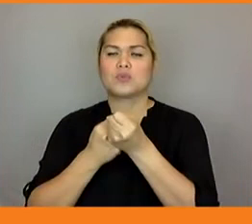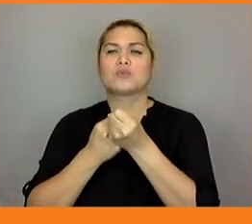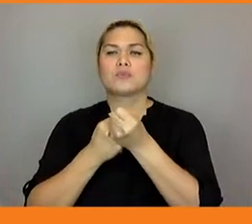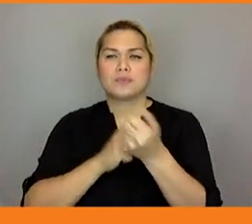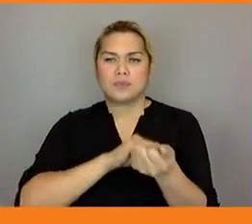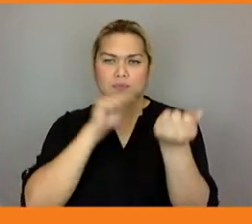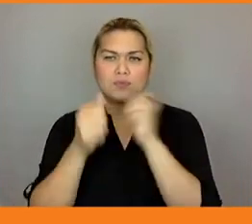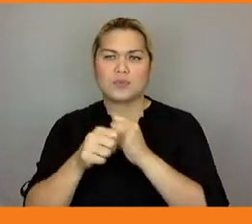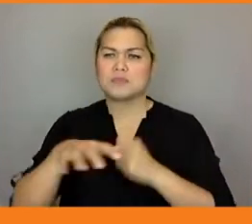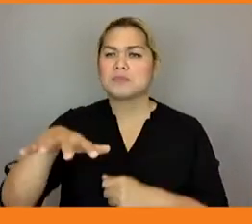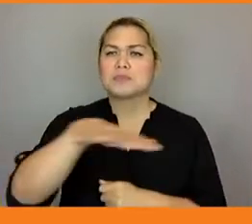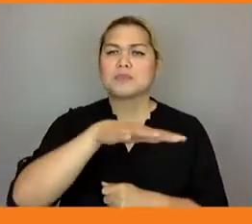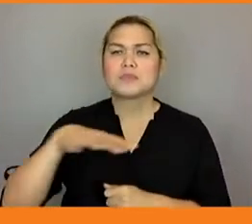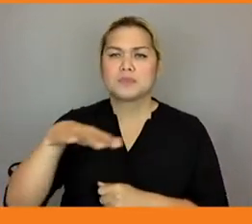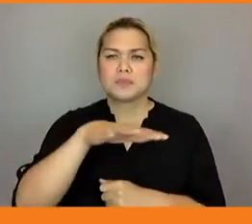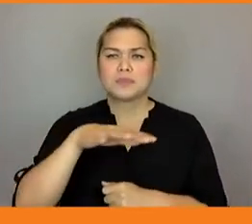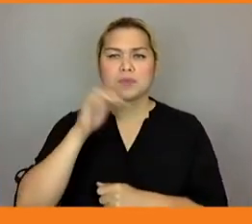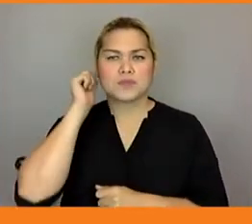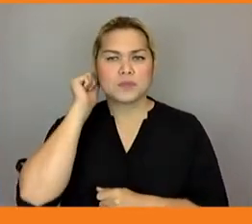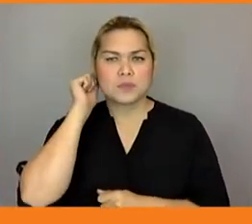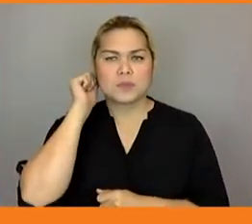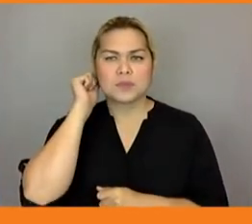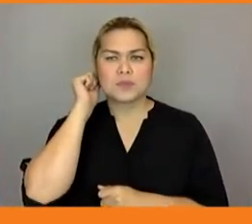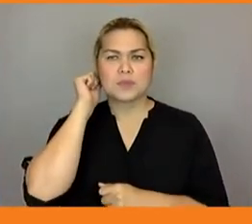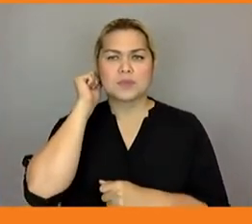decarbonized. So having said that,